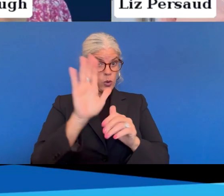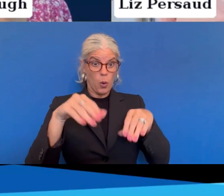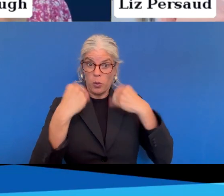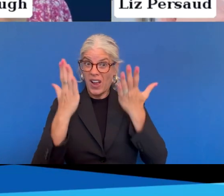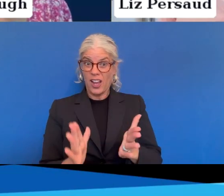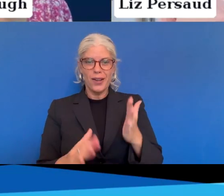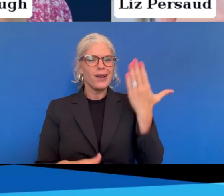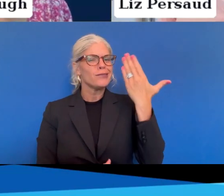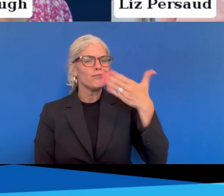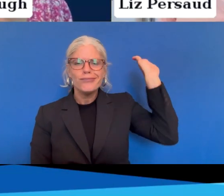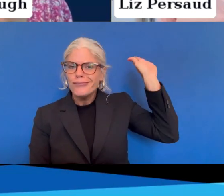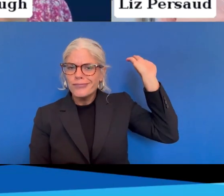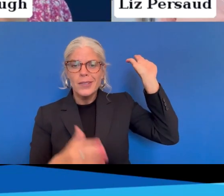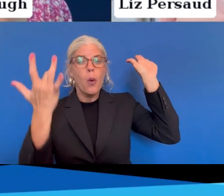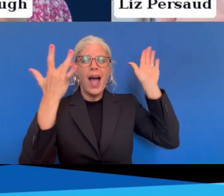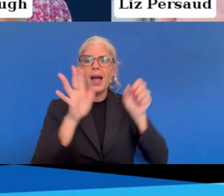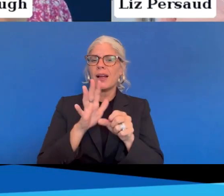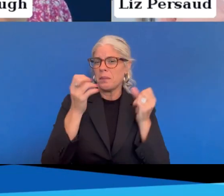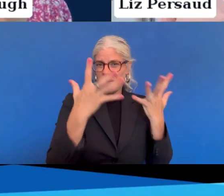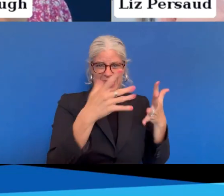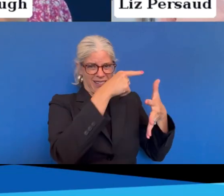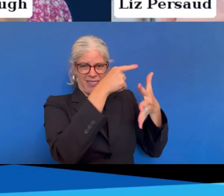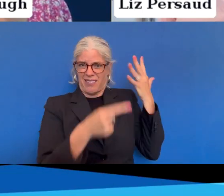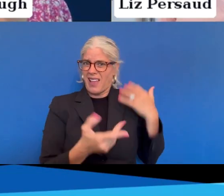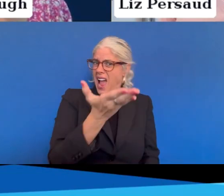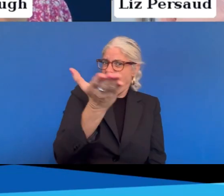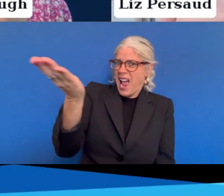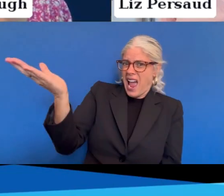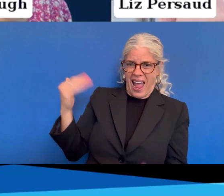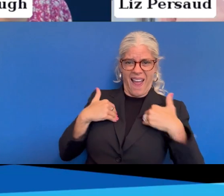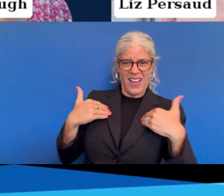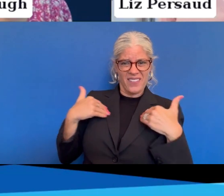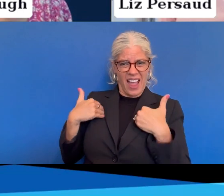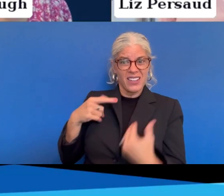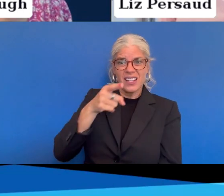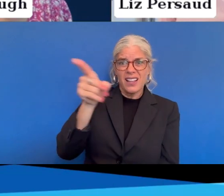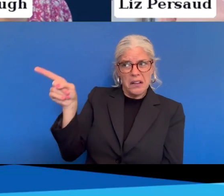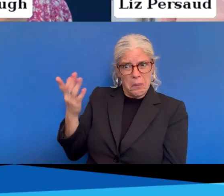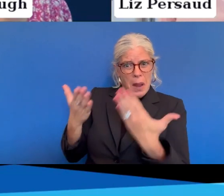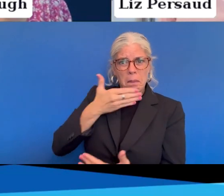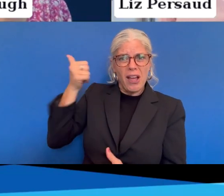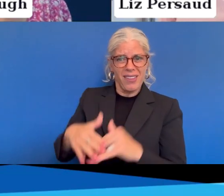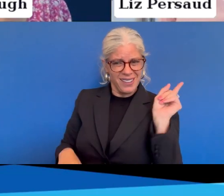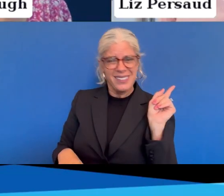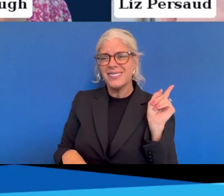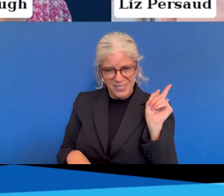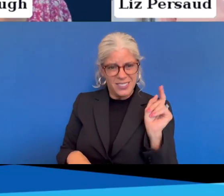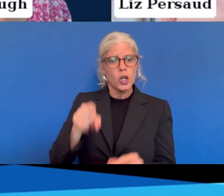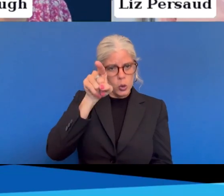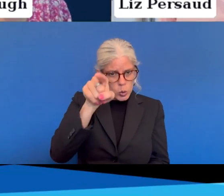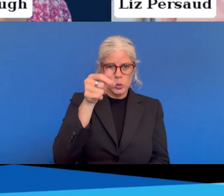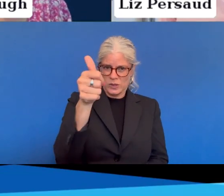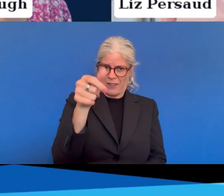with your provider, get rid of them, because there's a lot of them out there, and they should be, you are